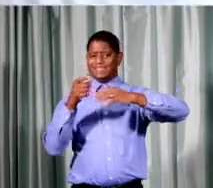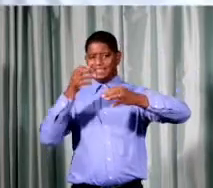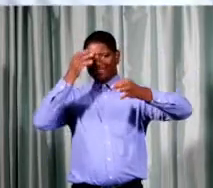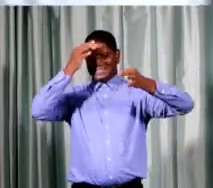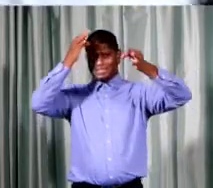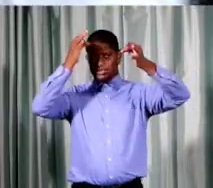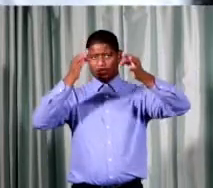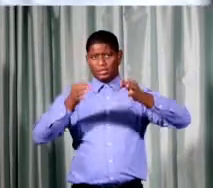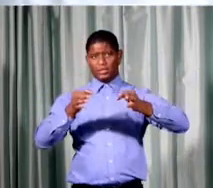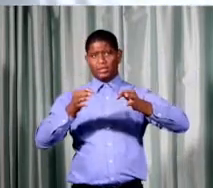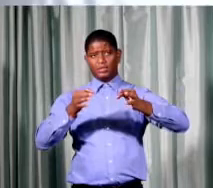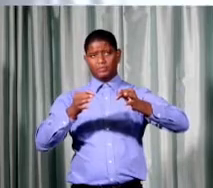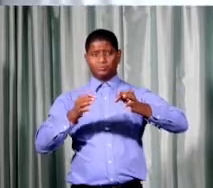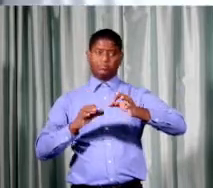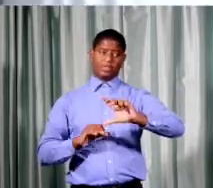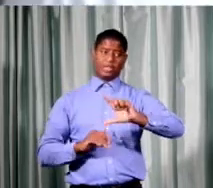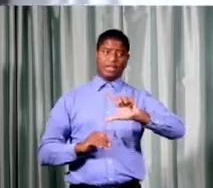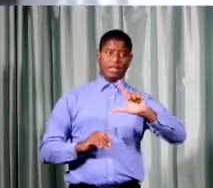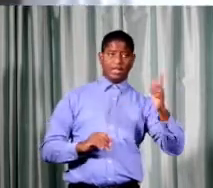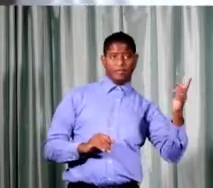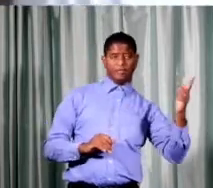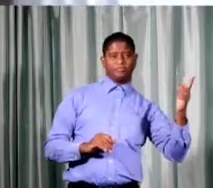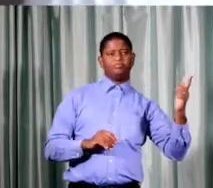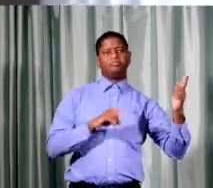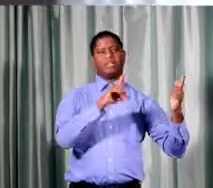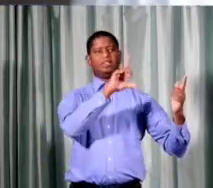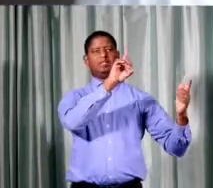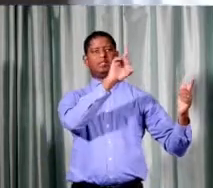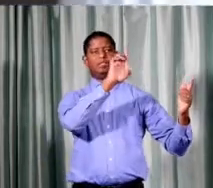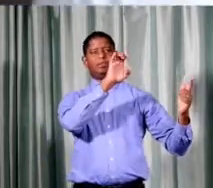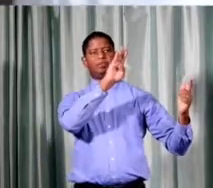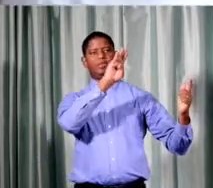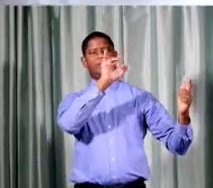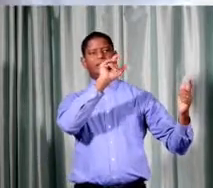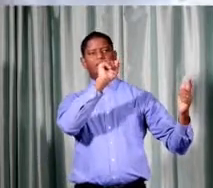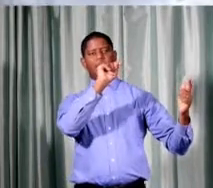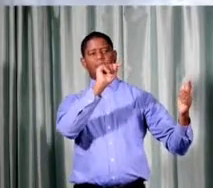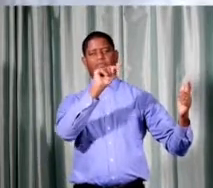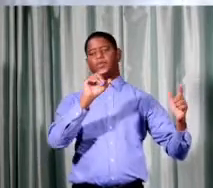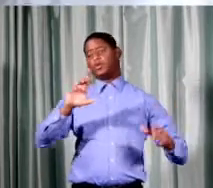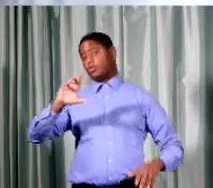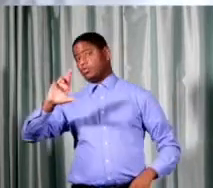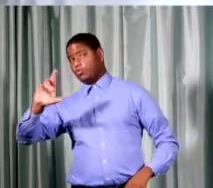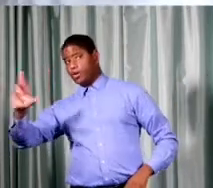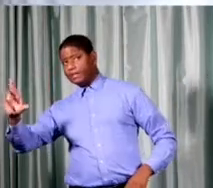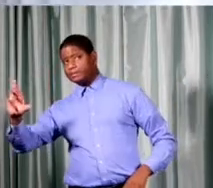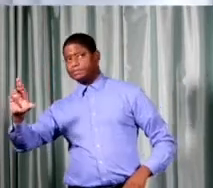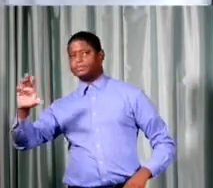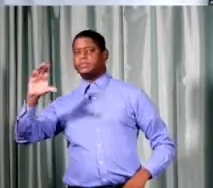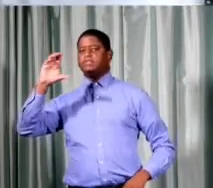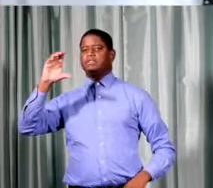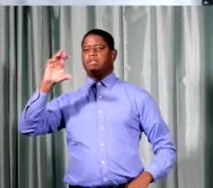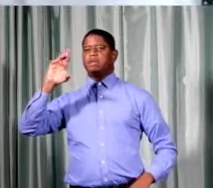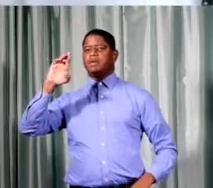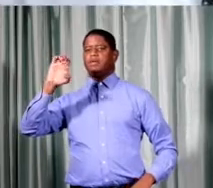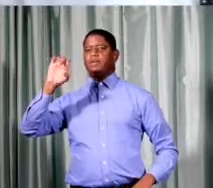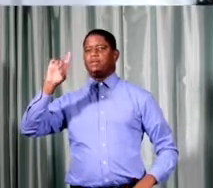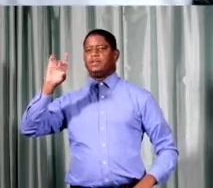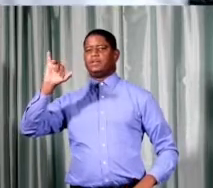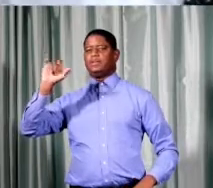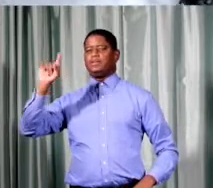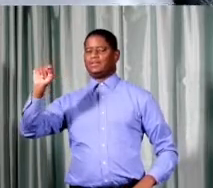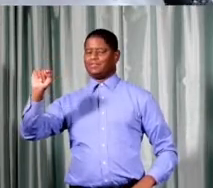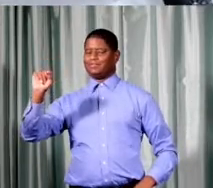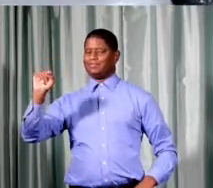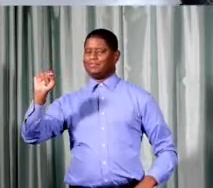absolutely no reason, he called this side the debit side and that side the credit side. That is the problem with people with debit and credit. They feel it